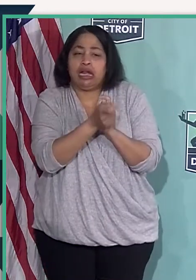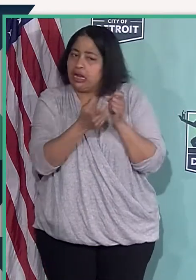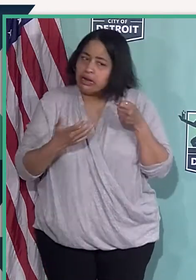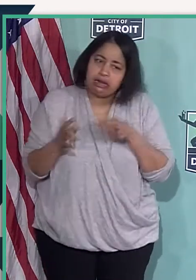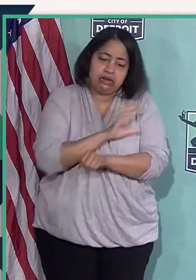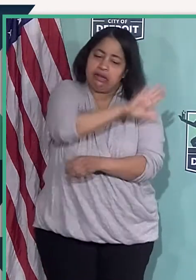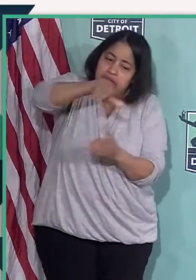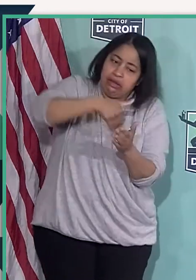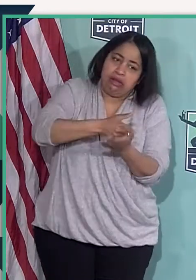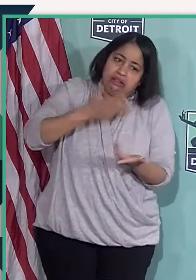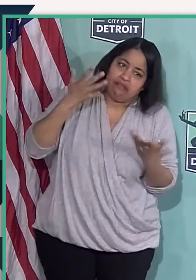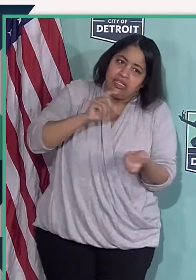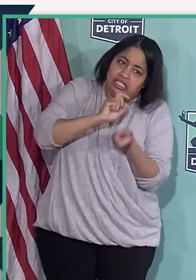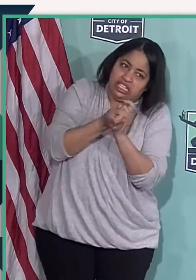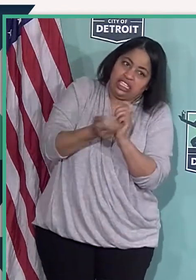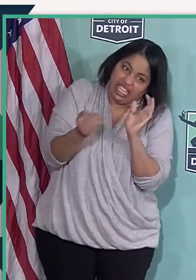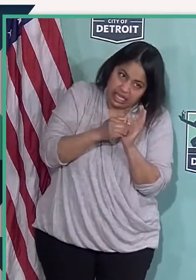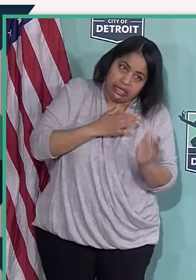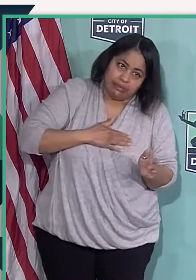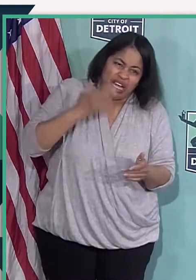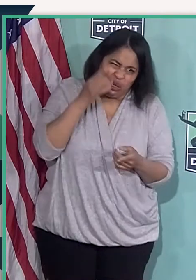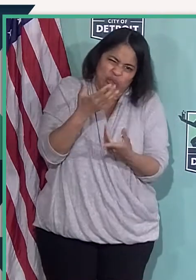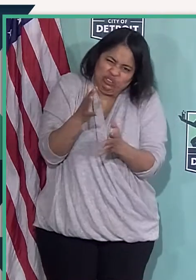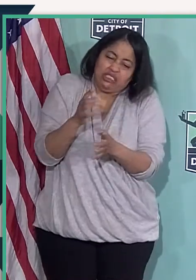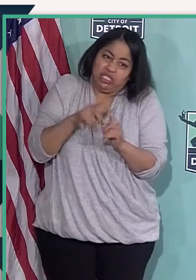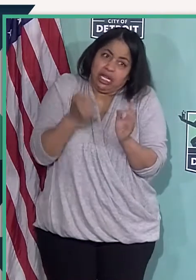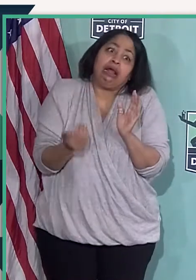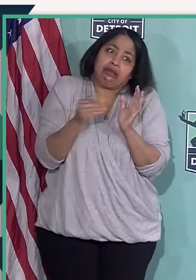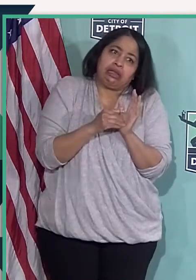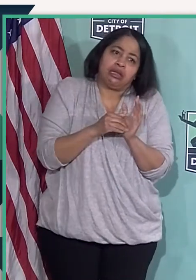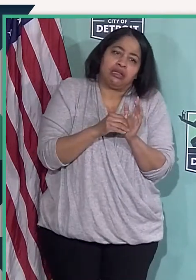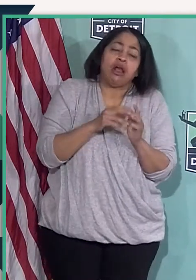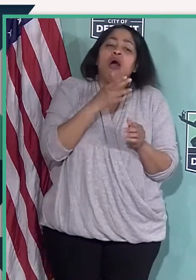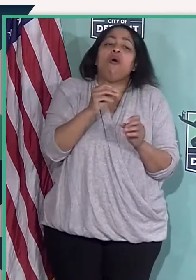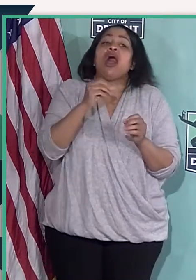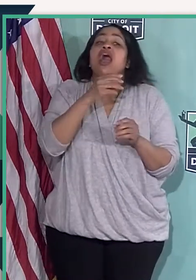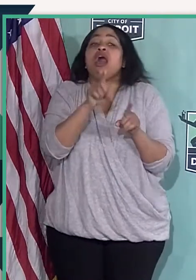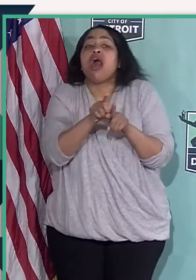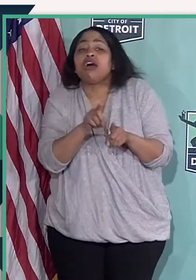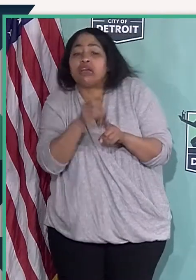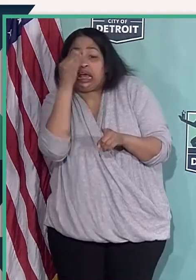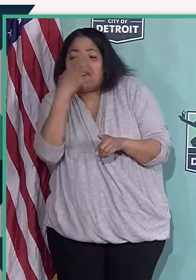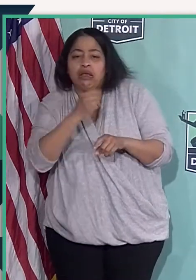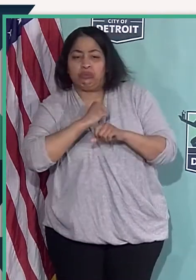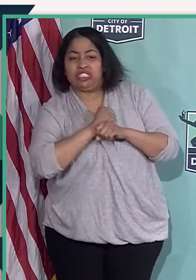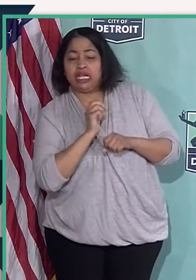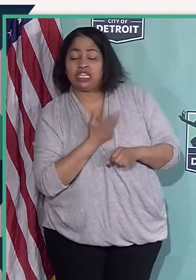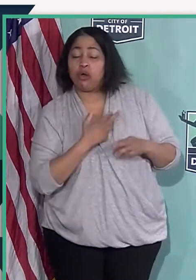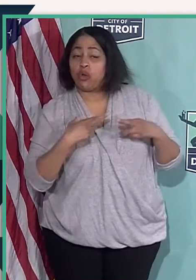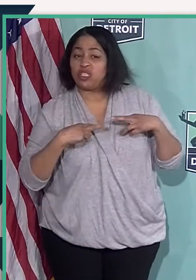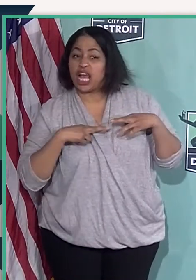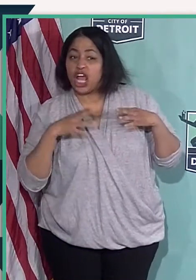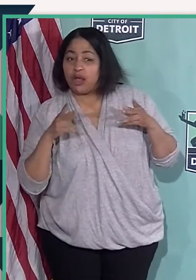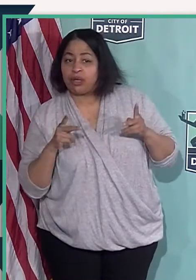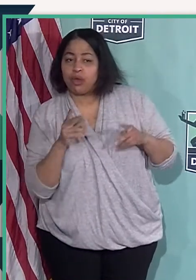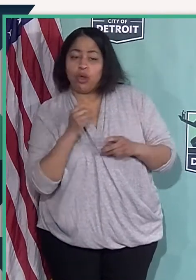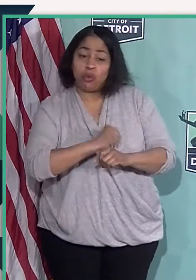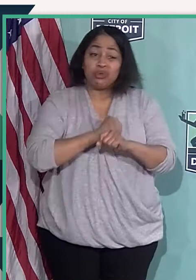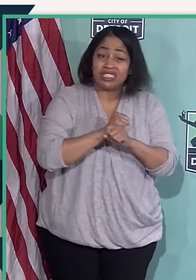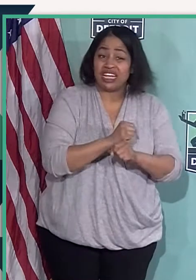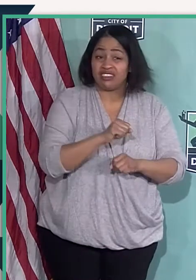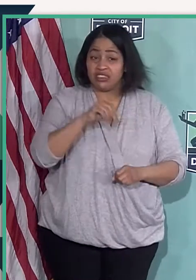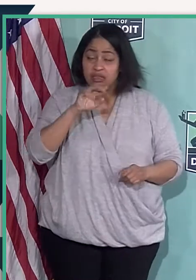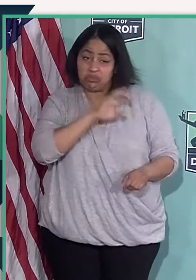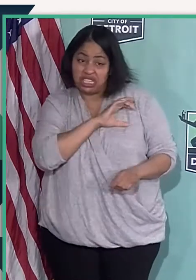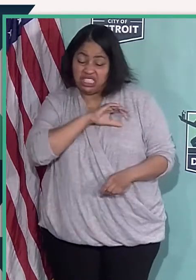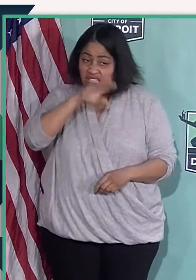budget. And by the way, we are going to protect the retirees on their pensions. We are going to protect the police, fire,